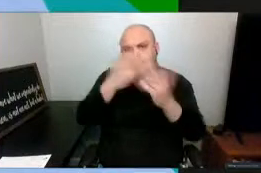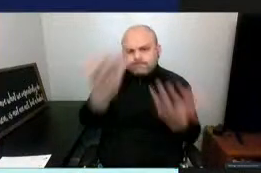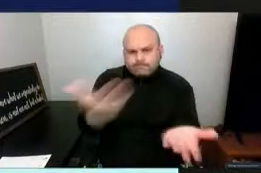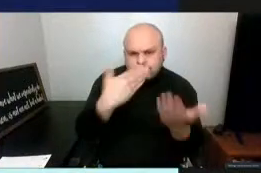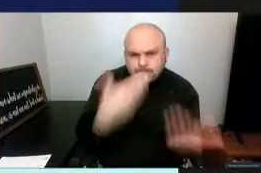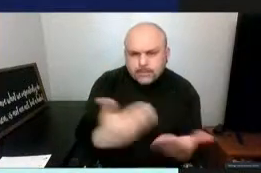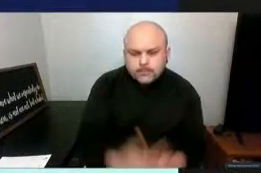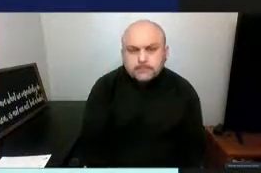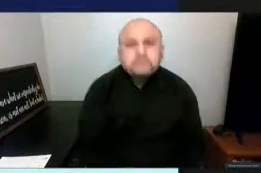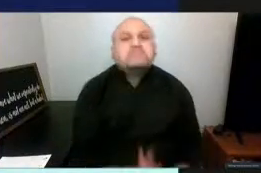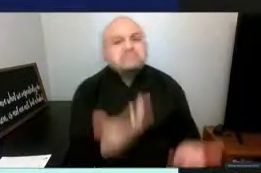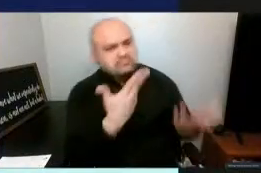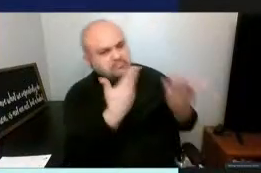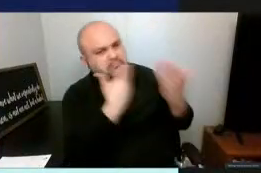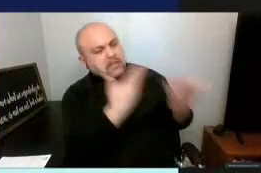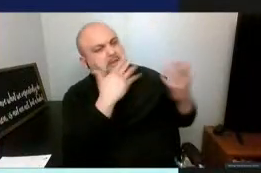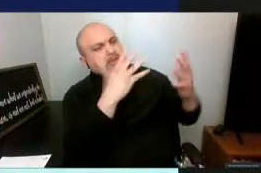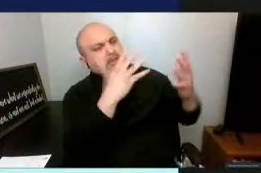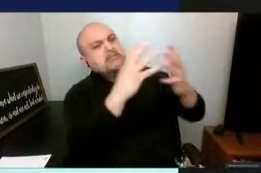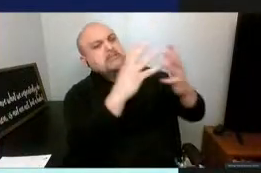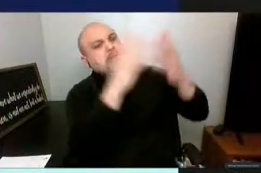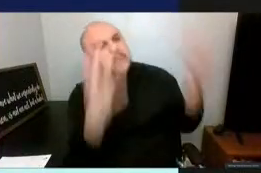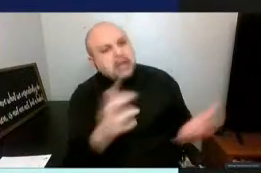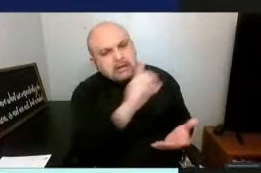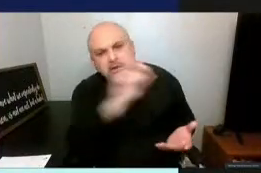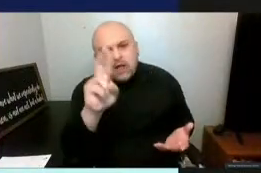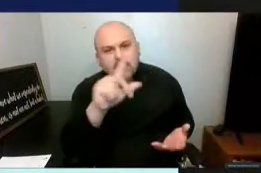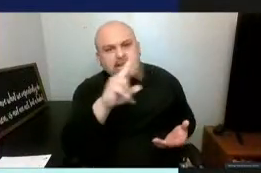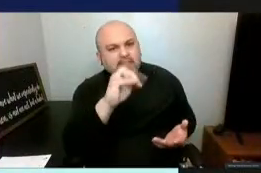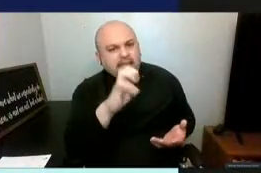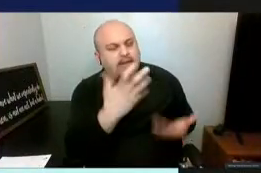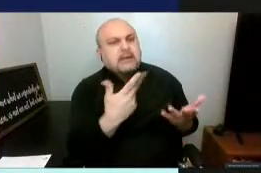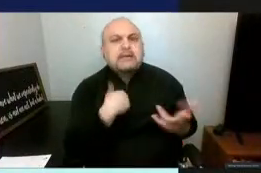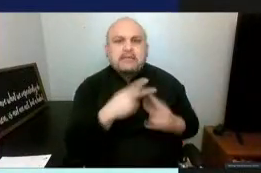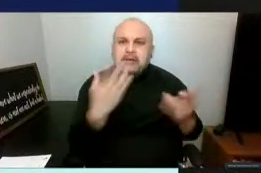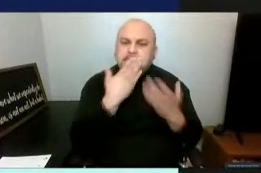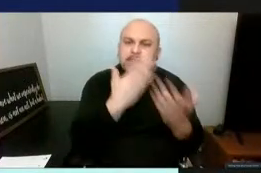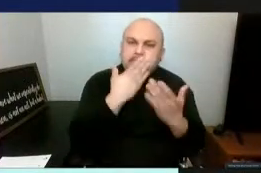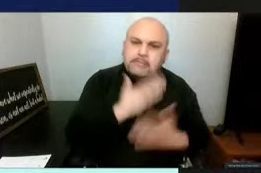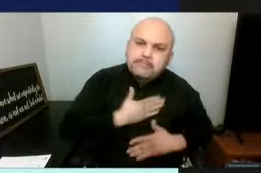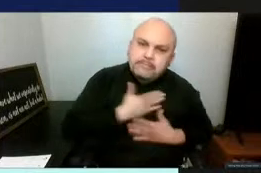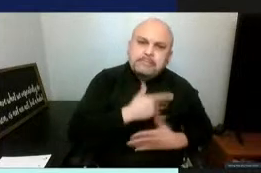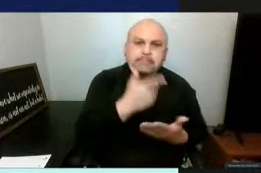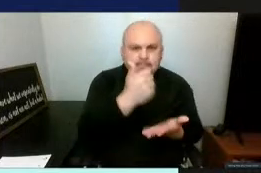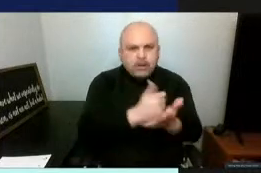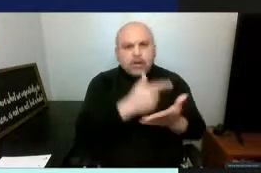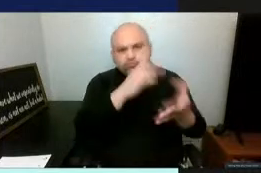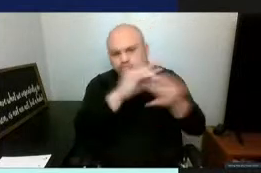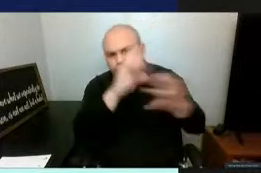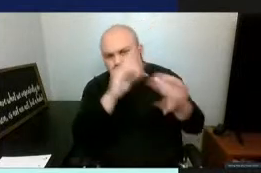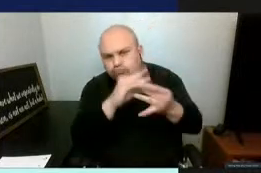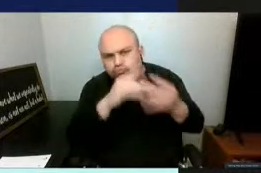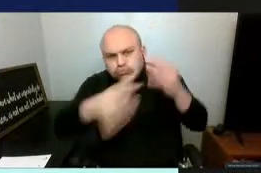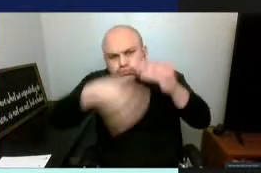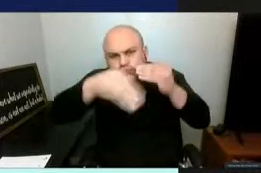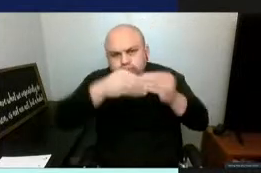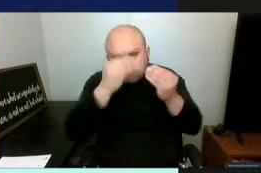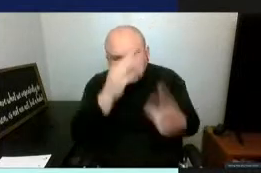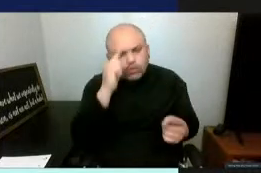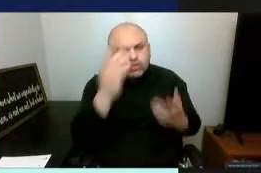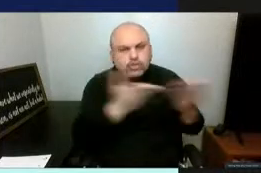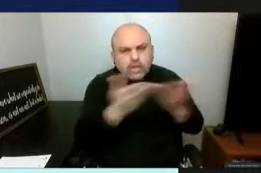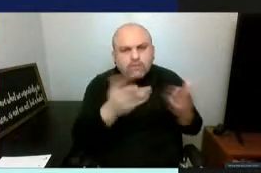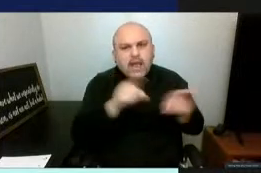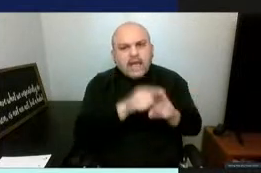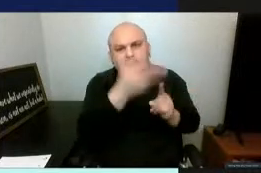Thank you so much, Dr. Levine. Very grateful for those updates from HHS and for your service as an ex officio member